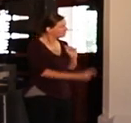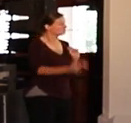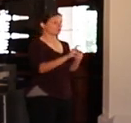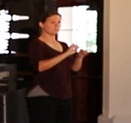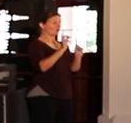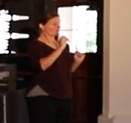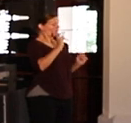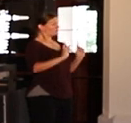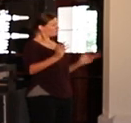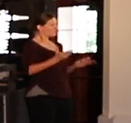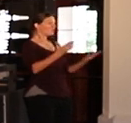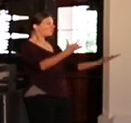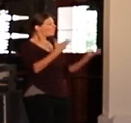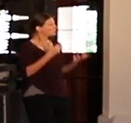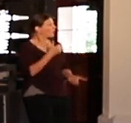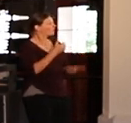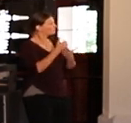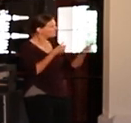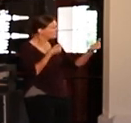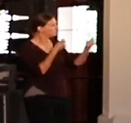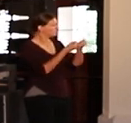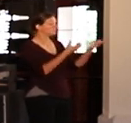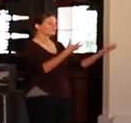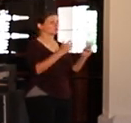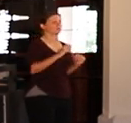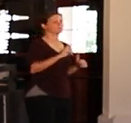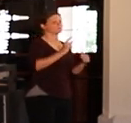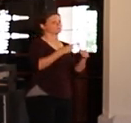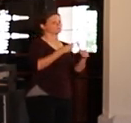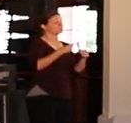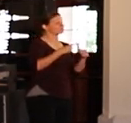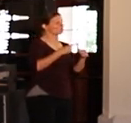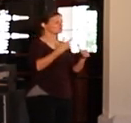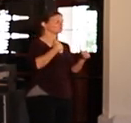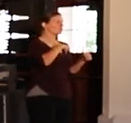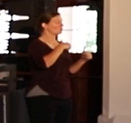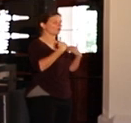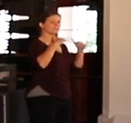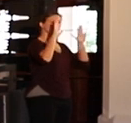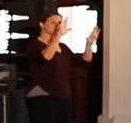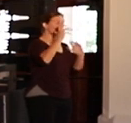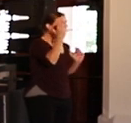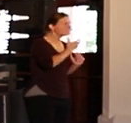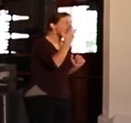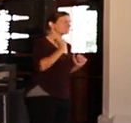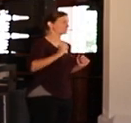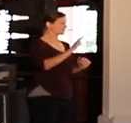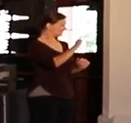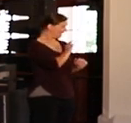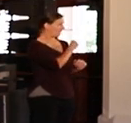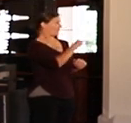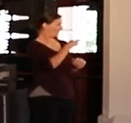who are waiting to help you with that journey. First of all, we have an absolutely amazing faculty and